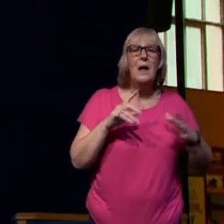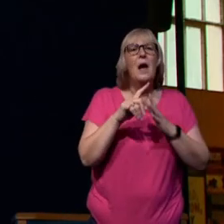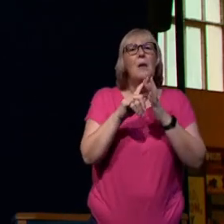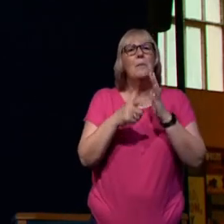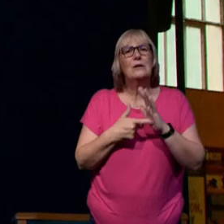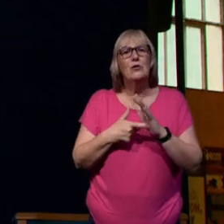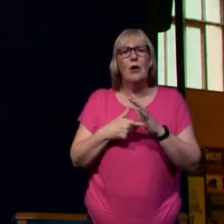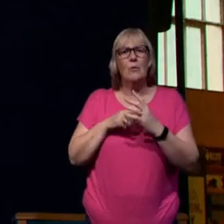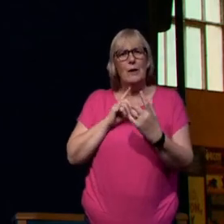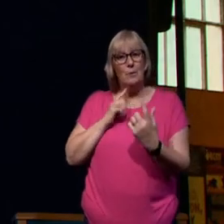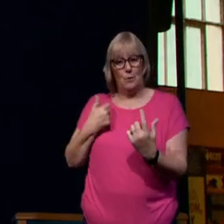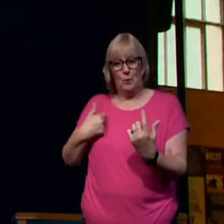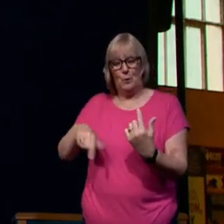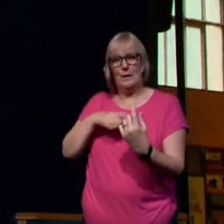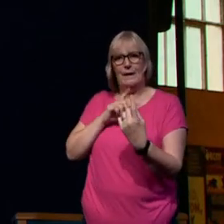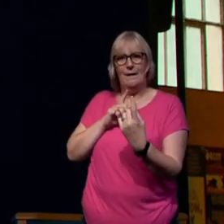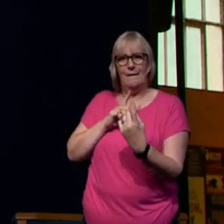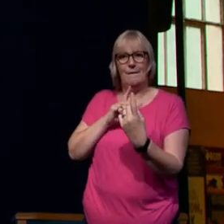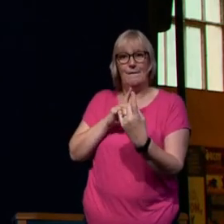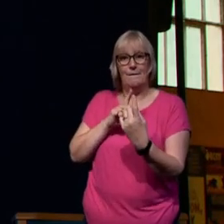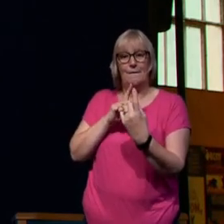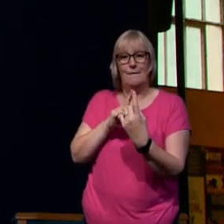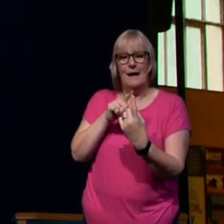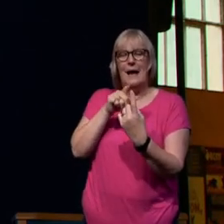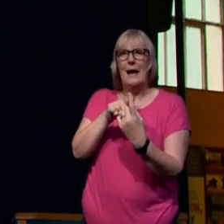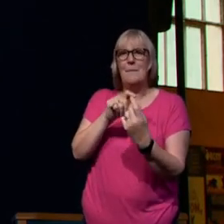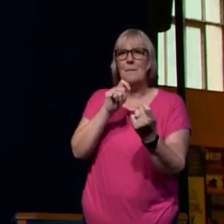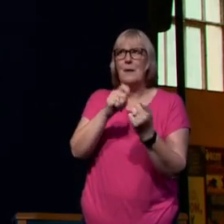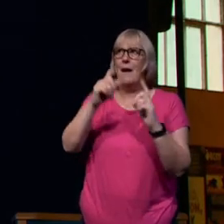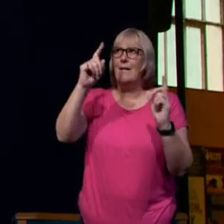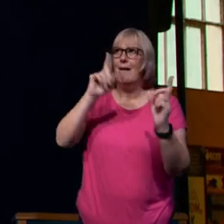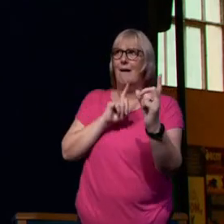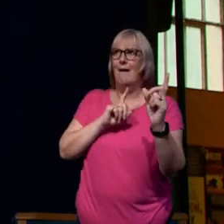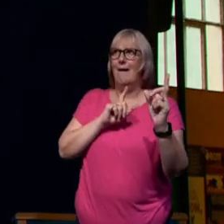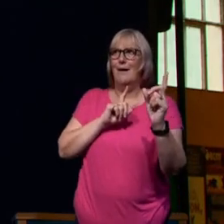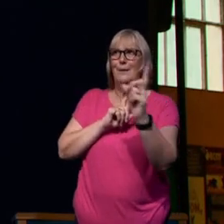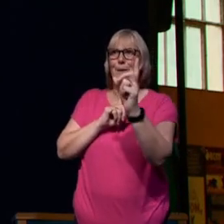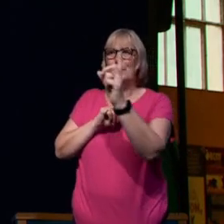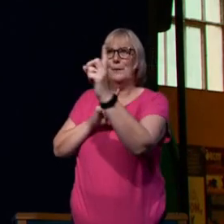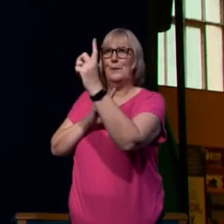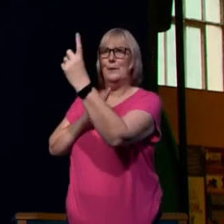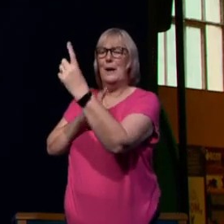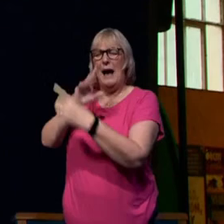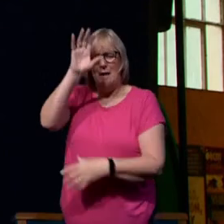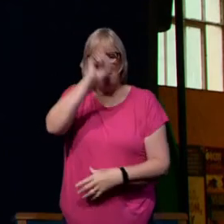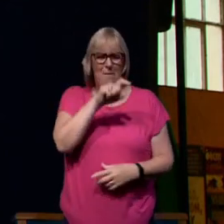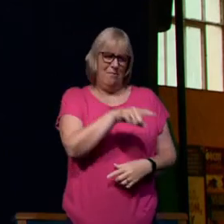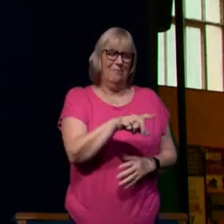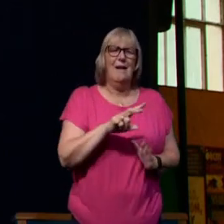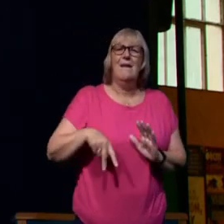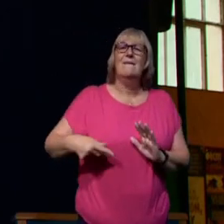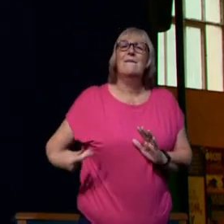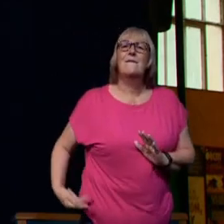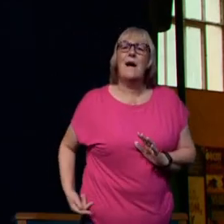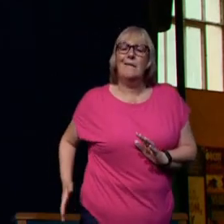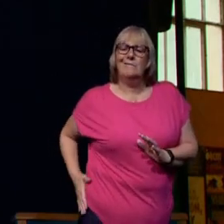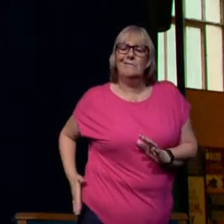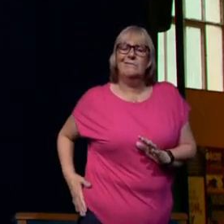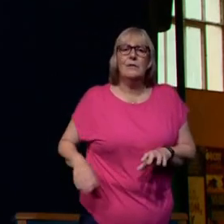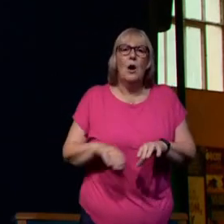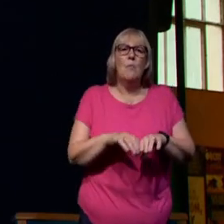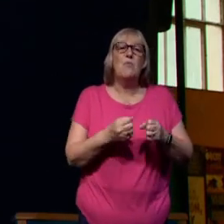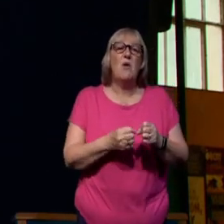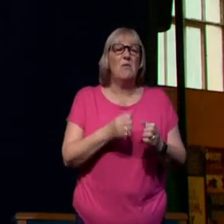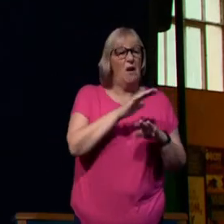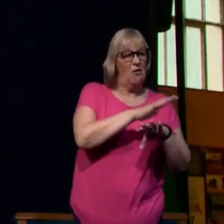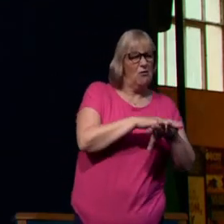got. The closer you got, the more godly he was. And I remember when he'd fallen and hurt his hip, and it was between Christmas and